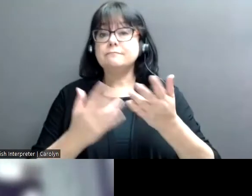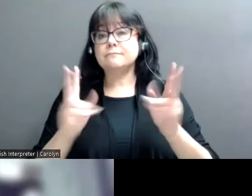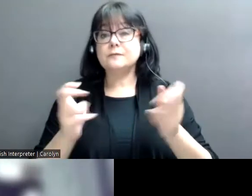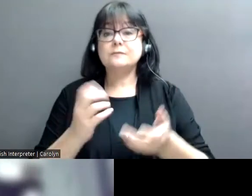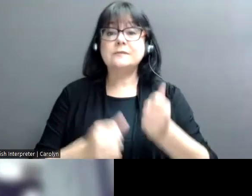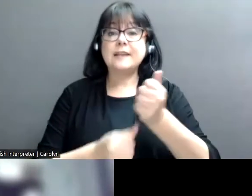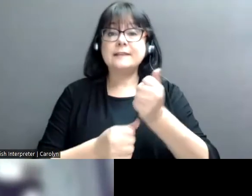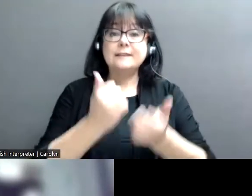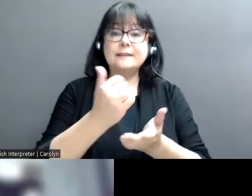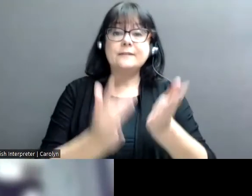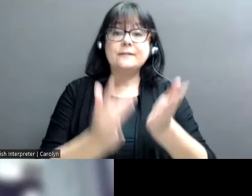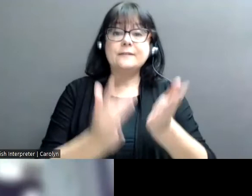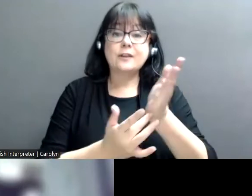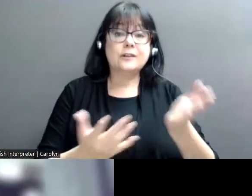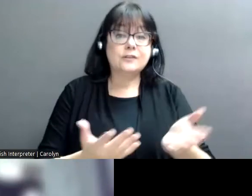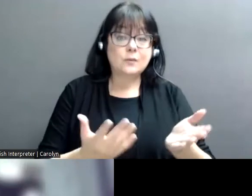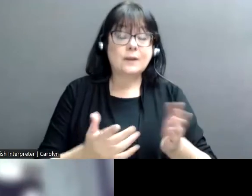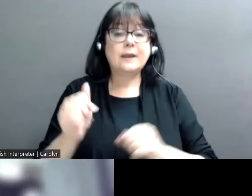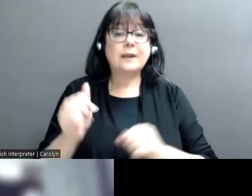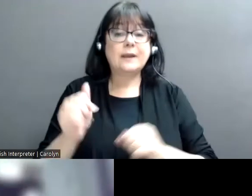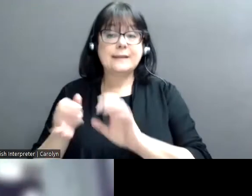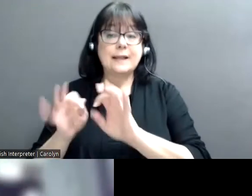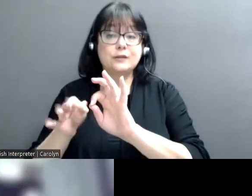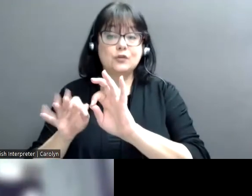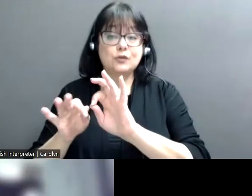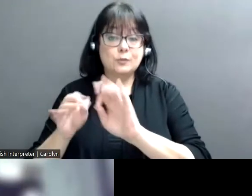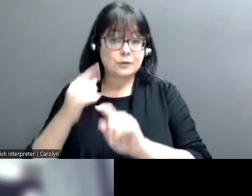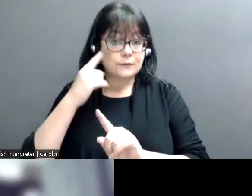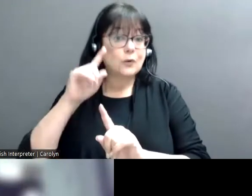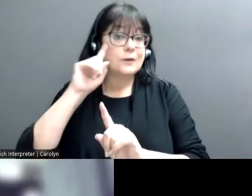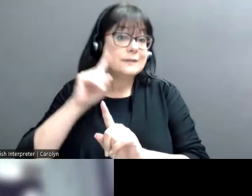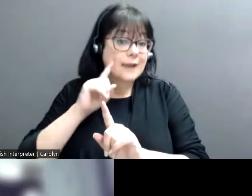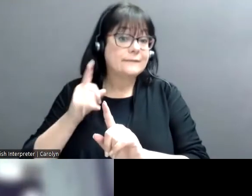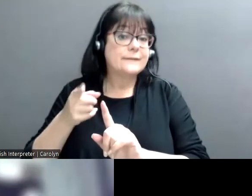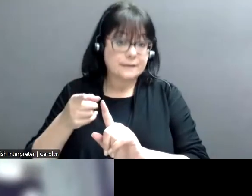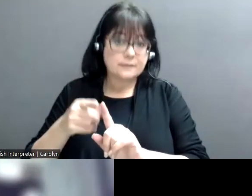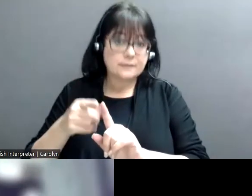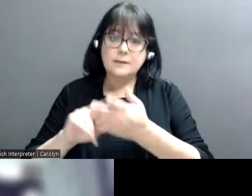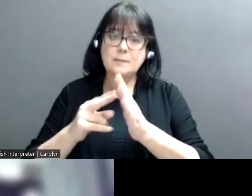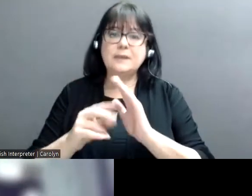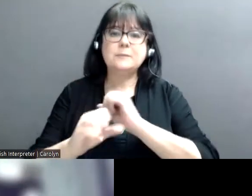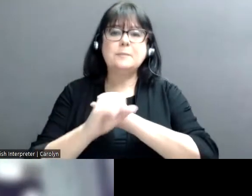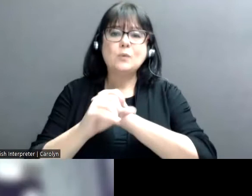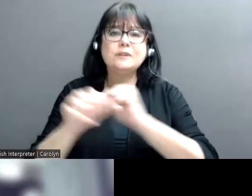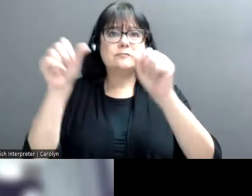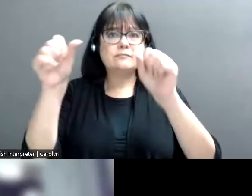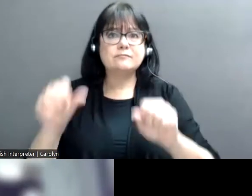who are deaf, that allows them to access postings in a more accessible way.